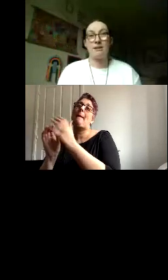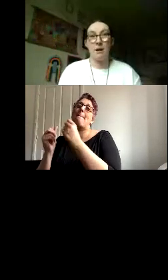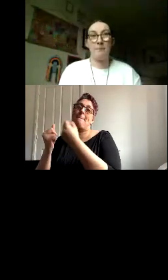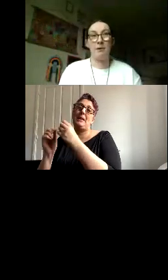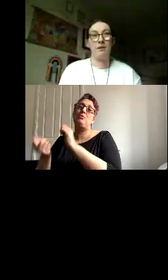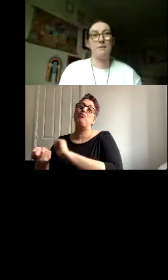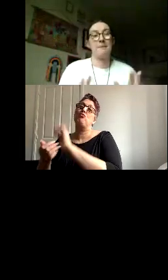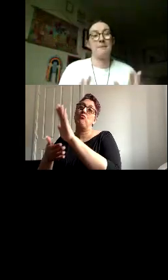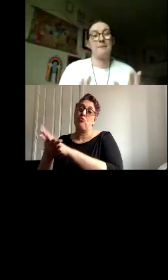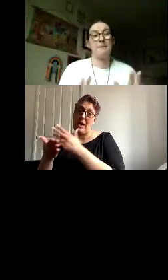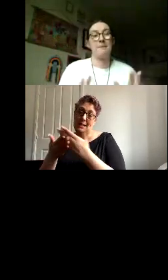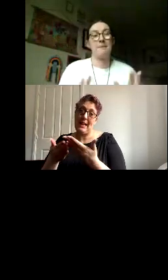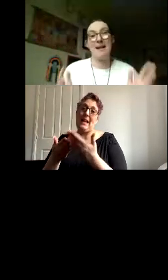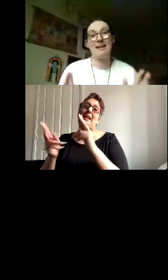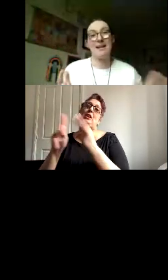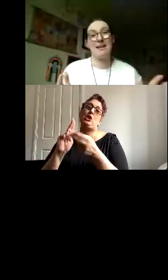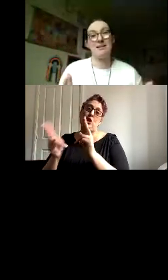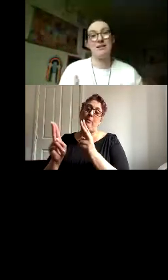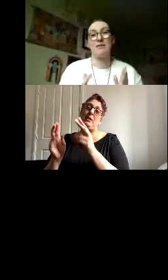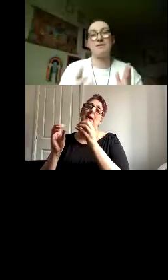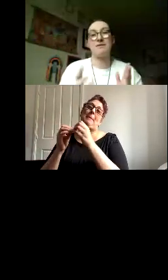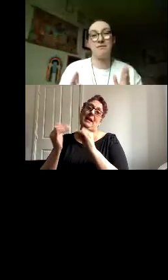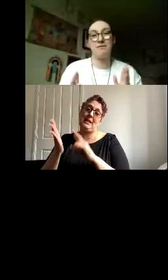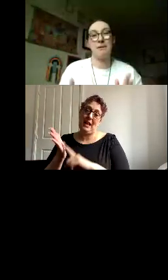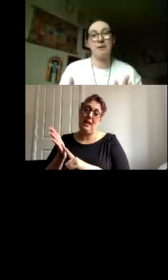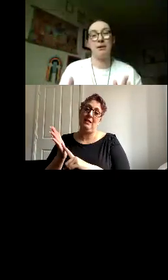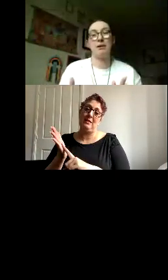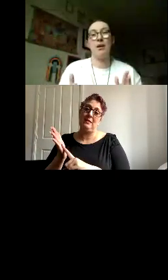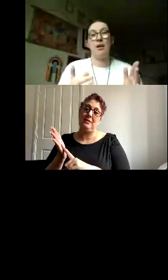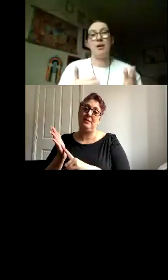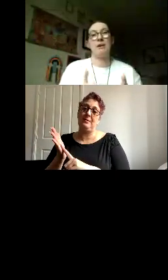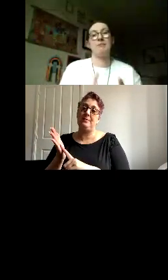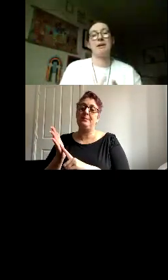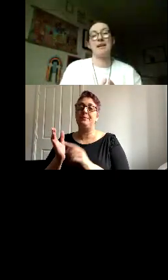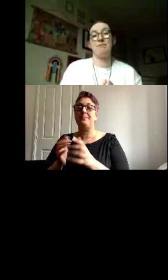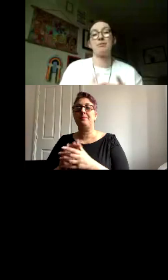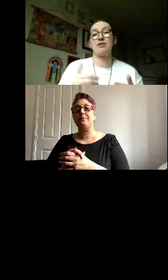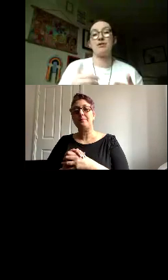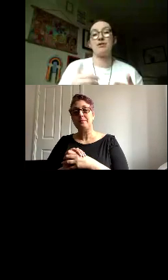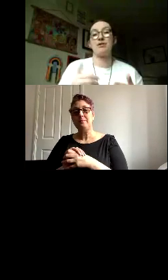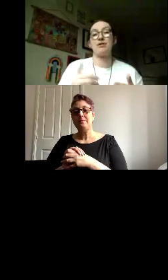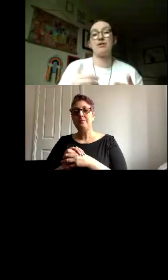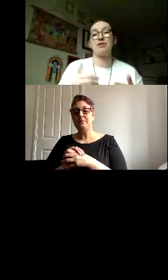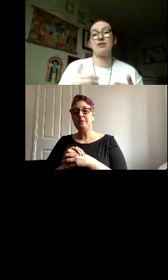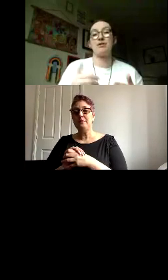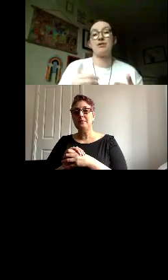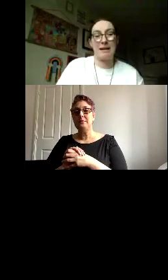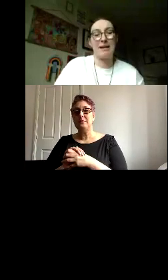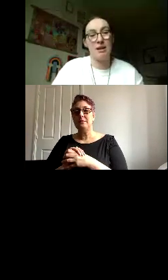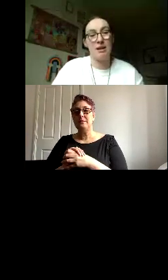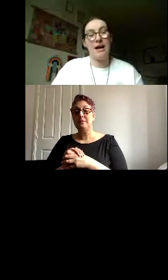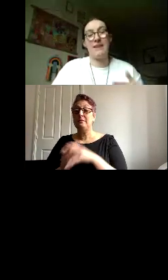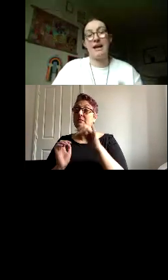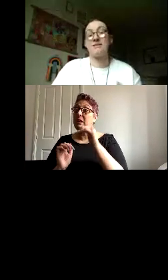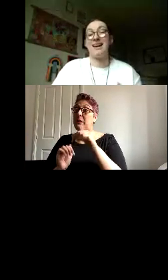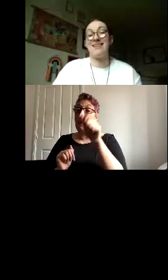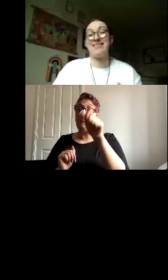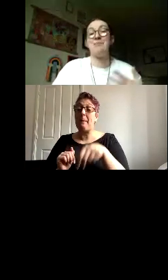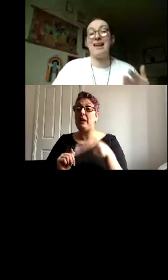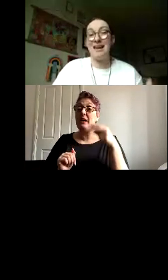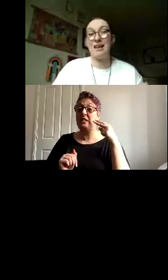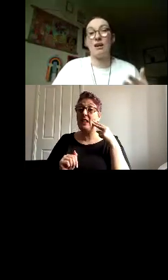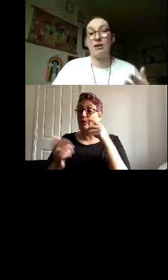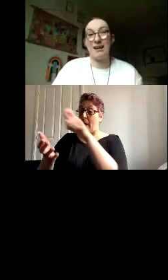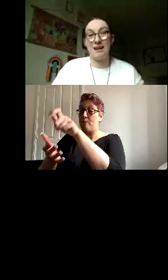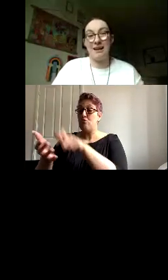For example, I have many cases of deaf people who have been given prescriptions of medication and they have taken